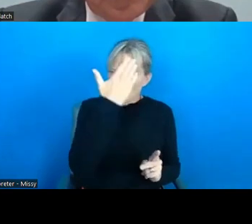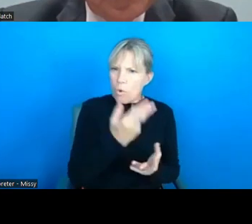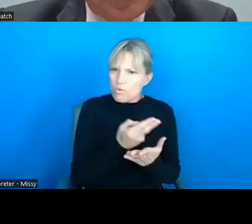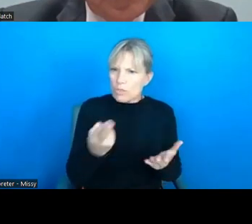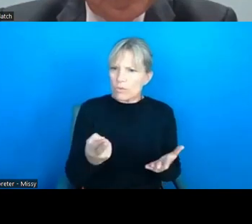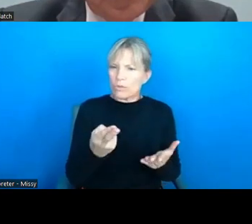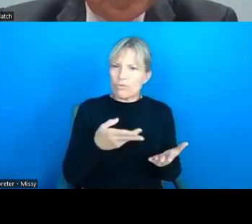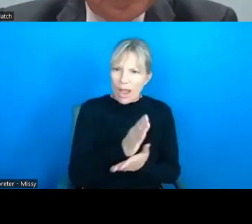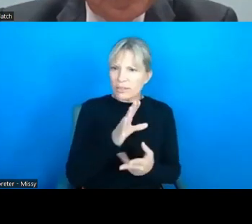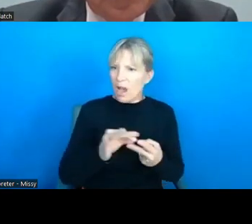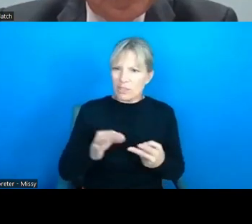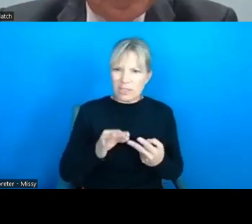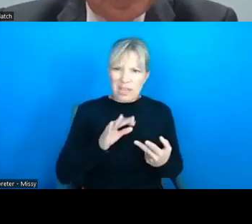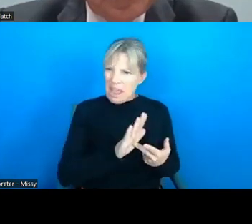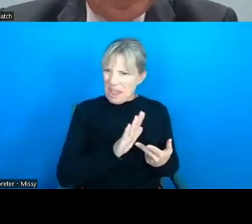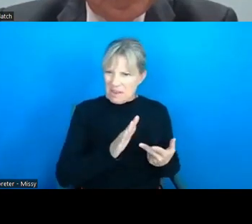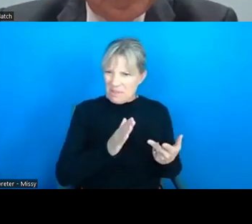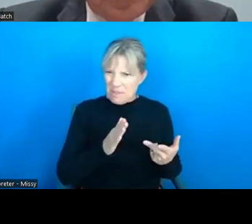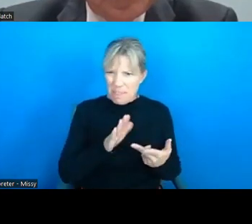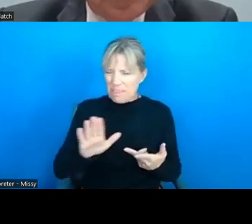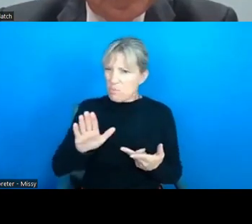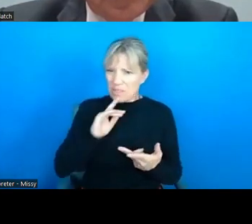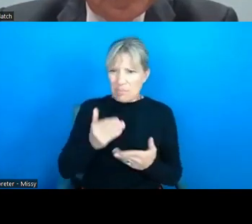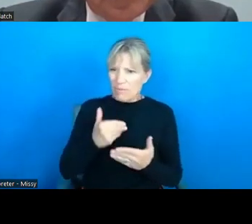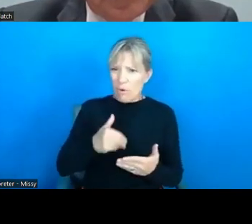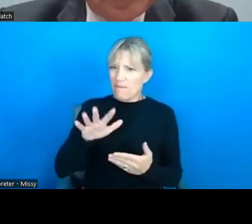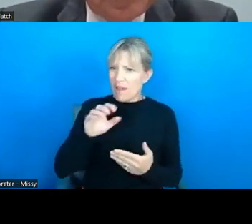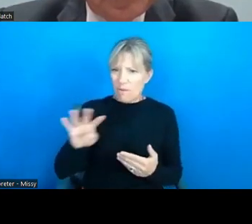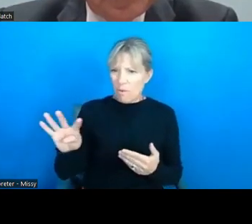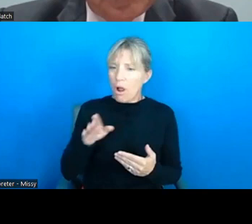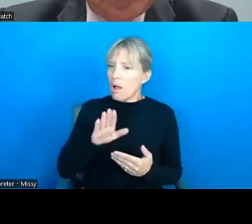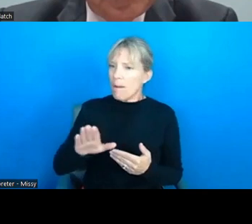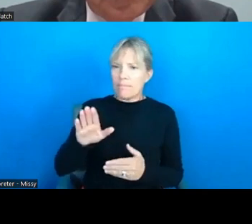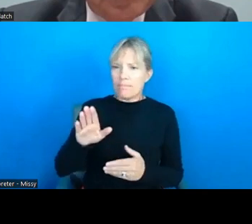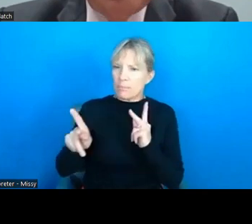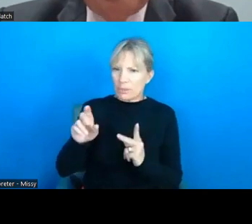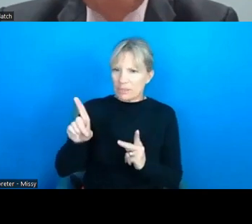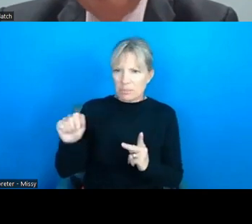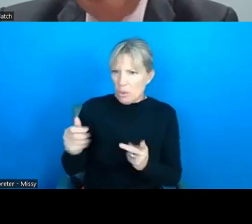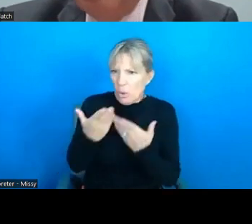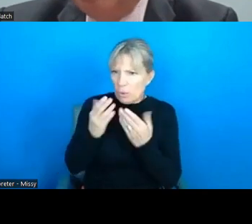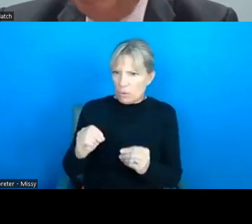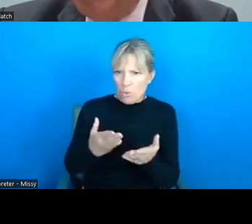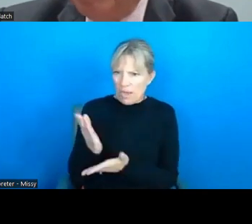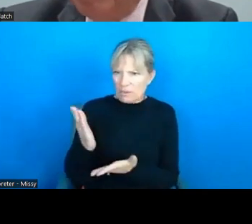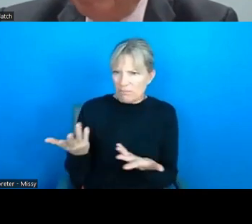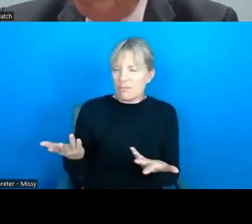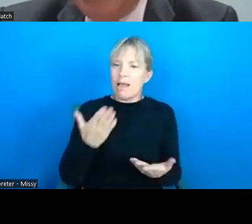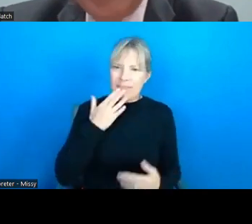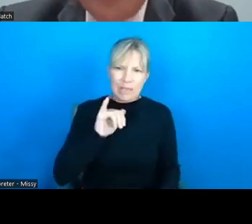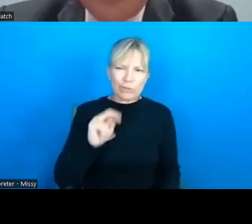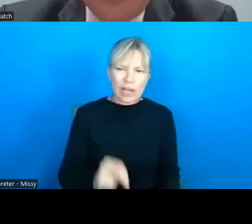rights, frankly, were pretty non-existent before 504. Well, they were non-existent before 504. So thanks,